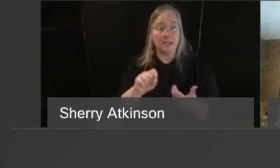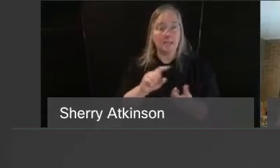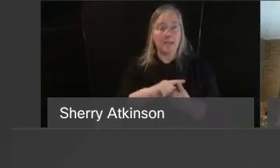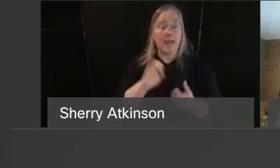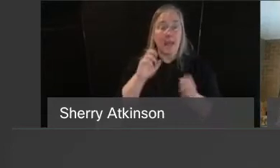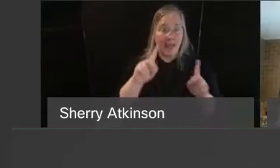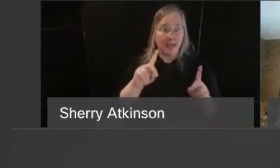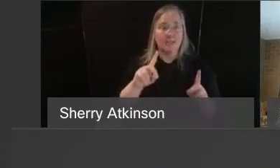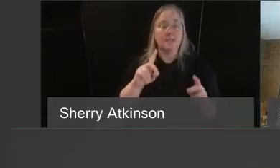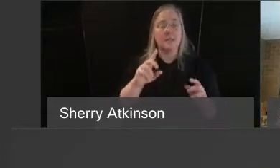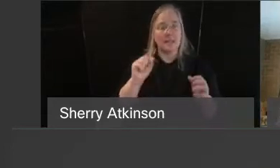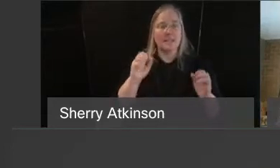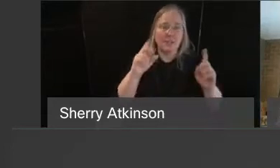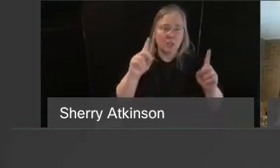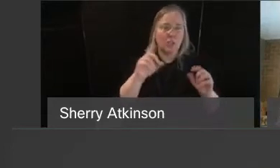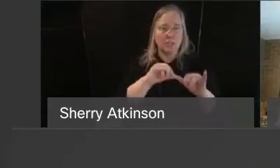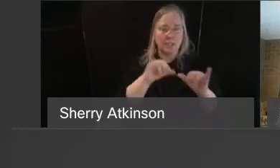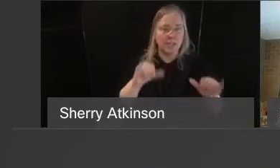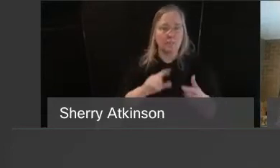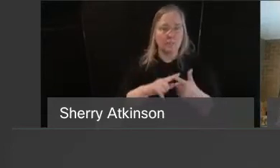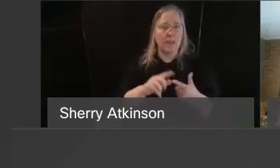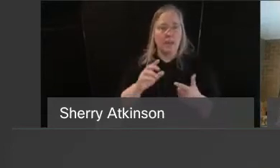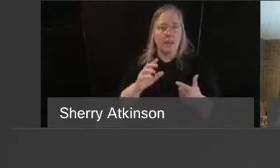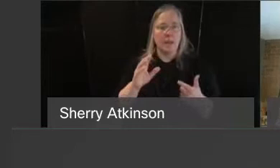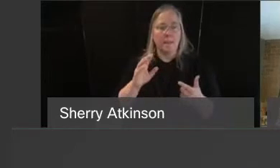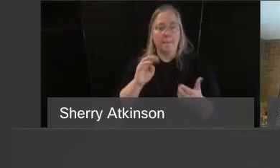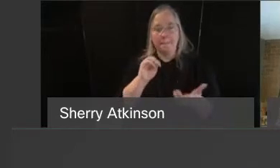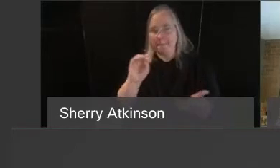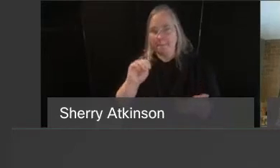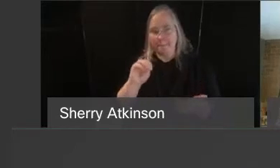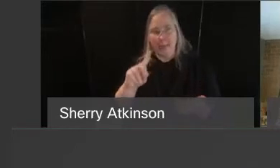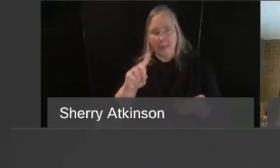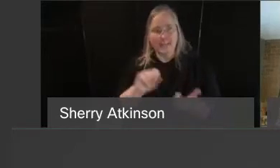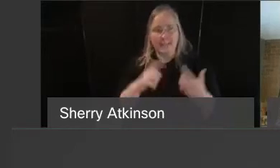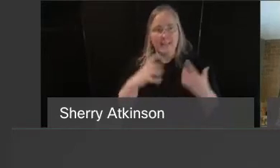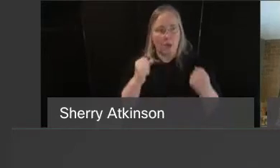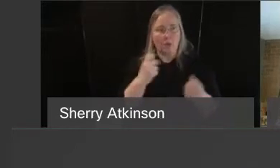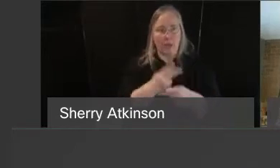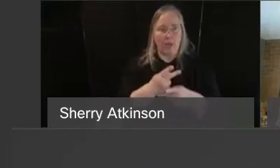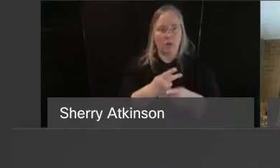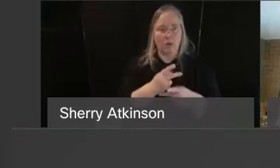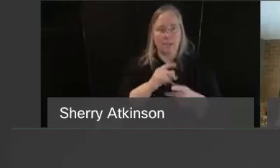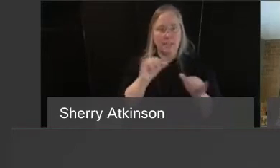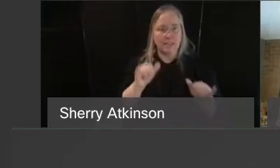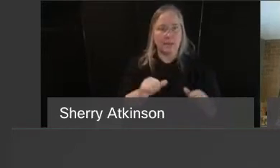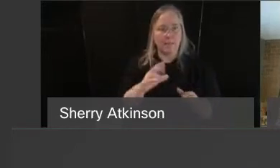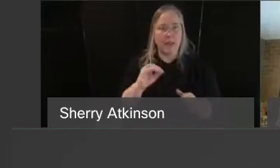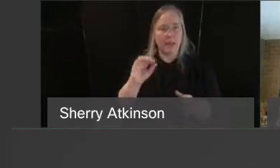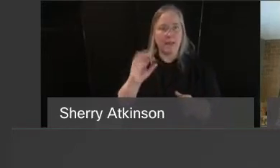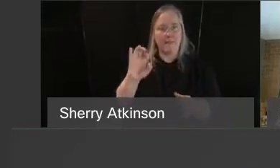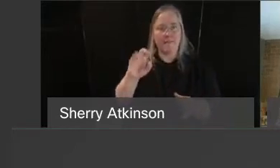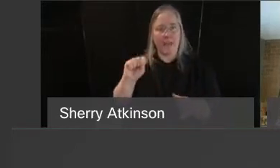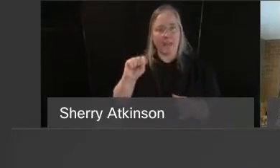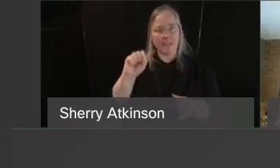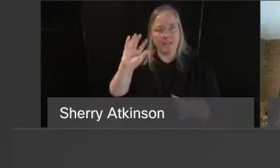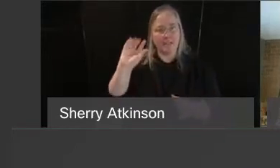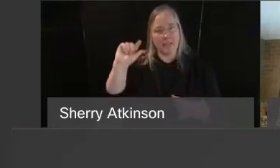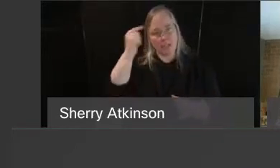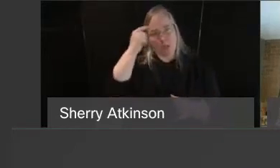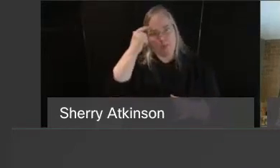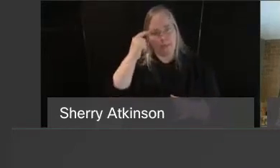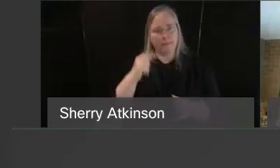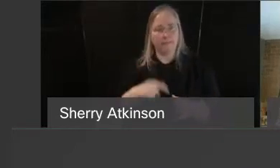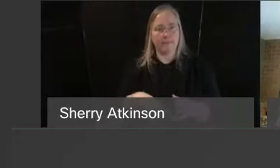healthcare systems, FEDS obviously being our federal government approach, as well as our professional and scientific technical services, and then our BEDS